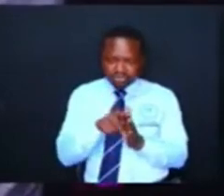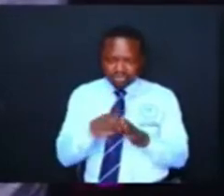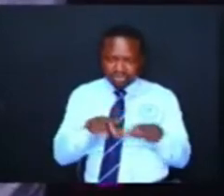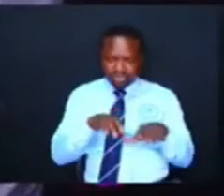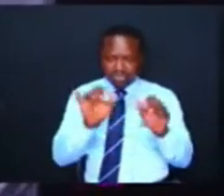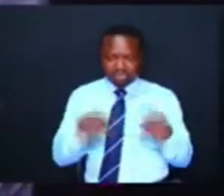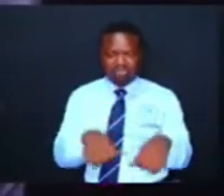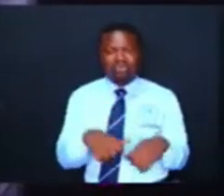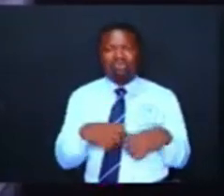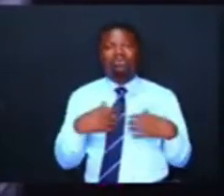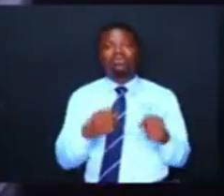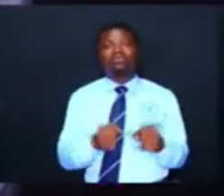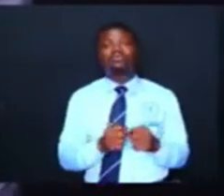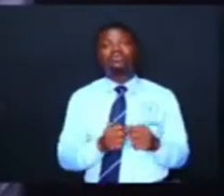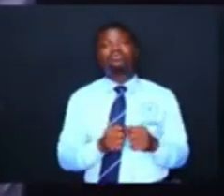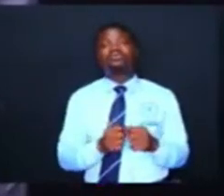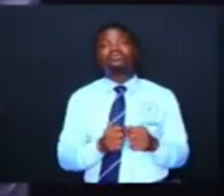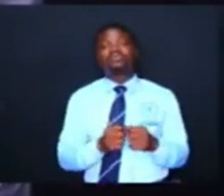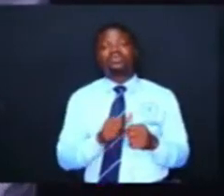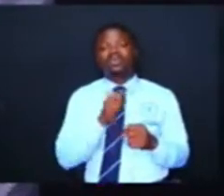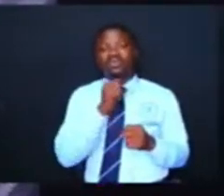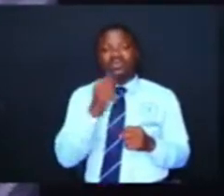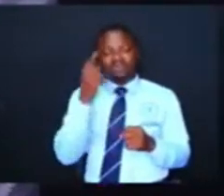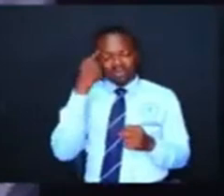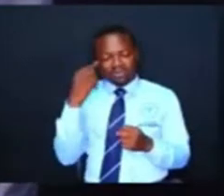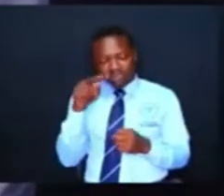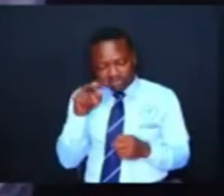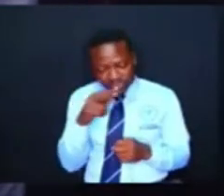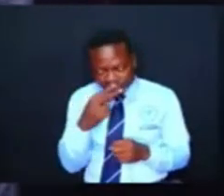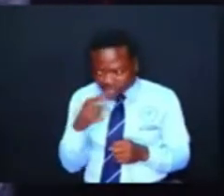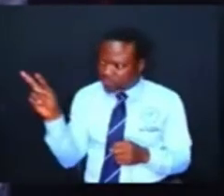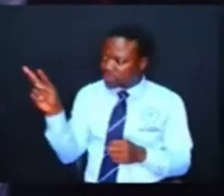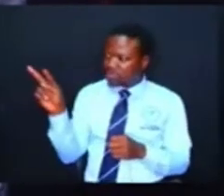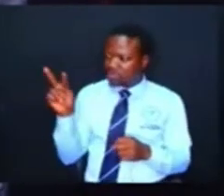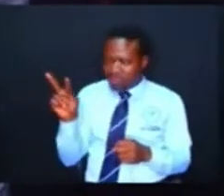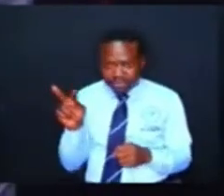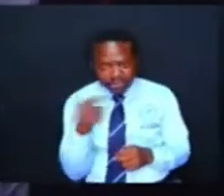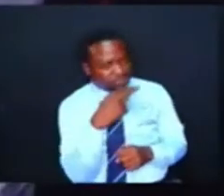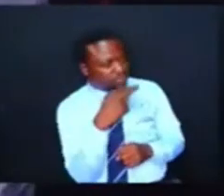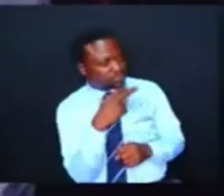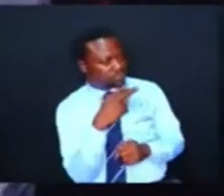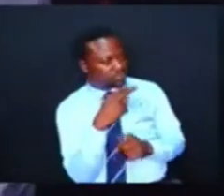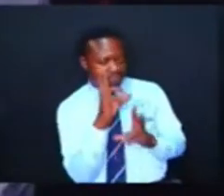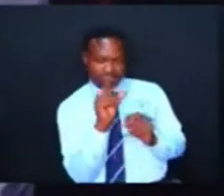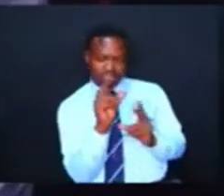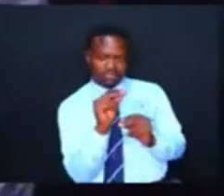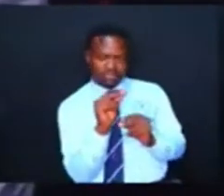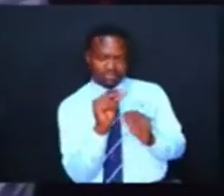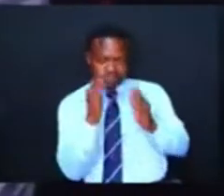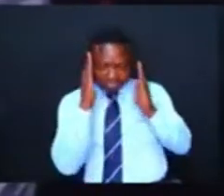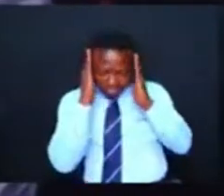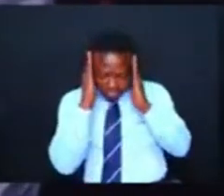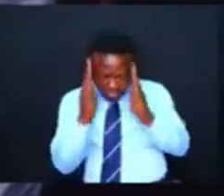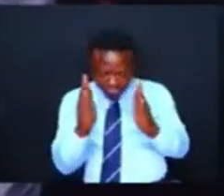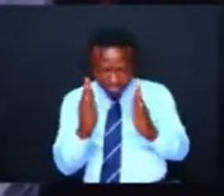Do not turn to the right or to the left. Keep your foot from